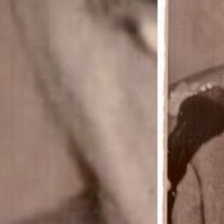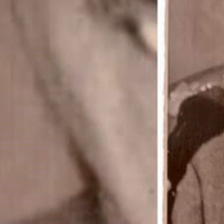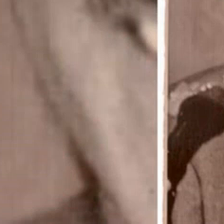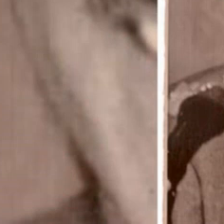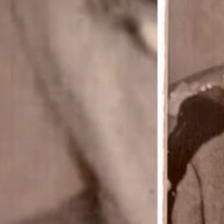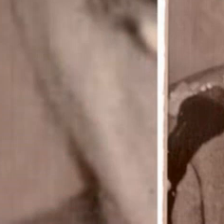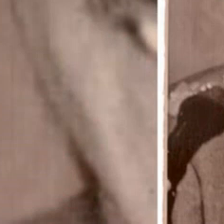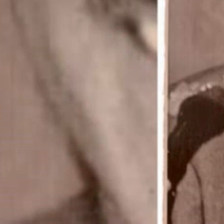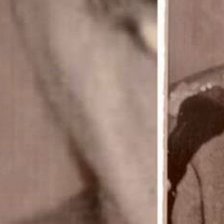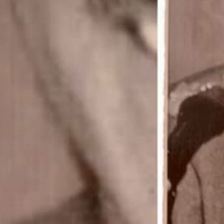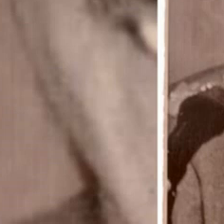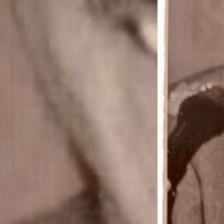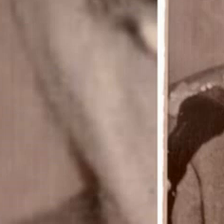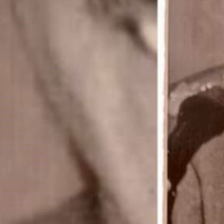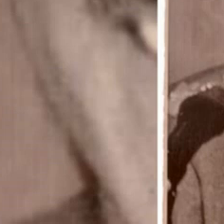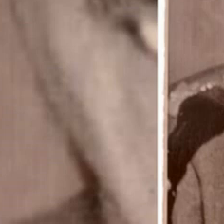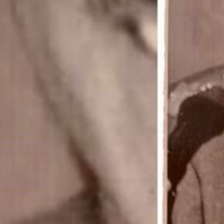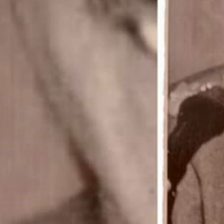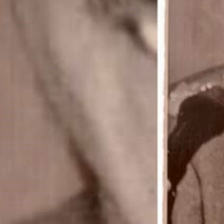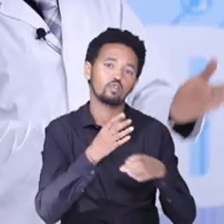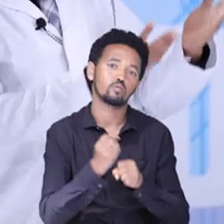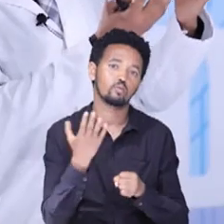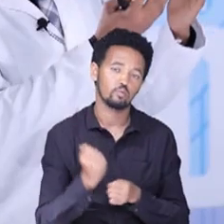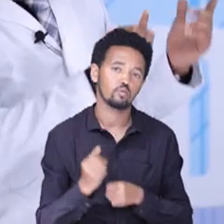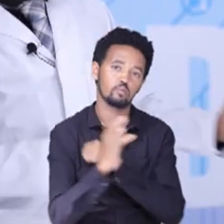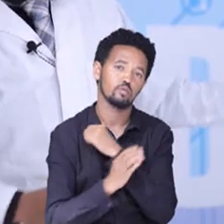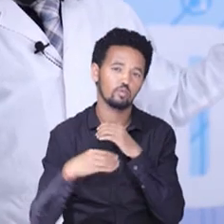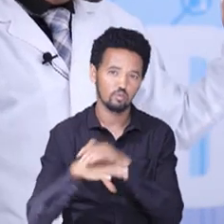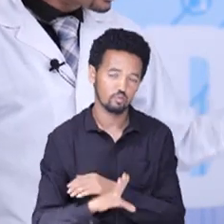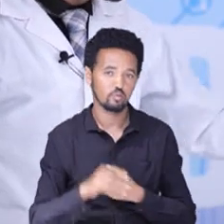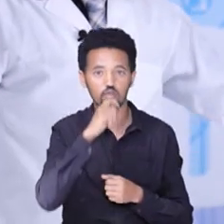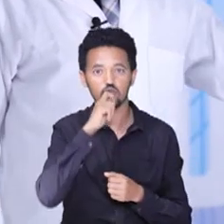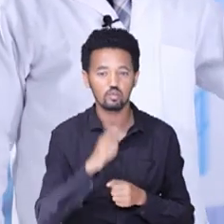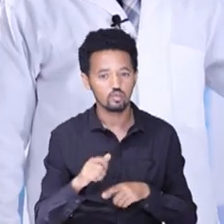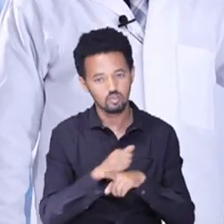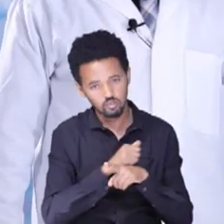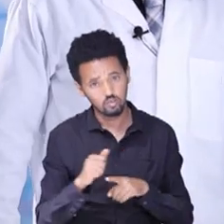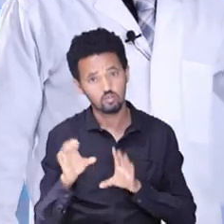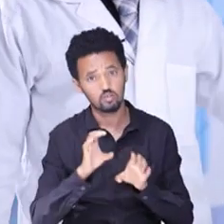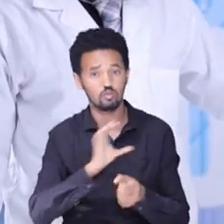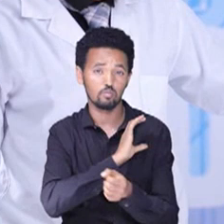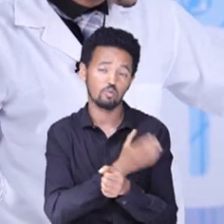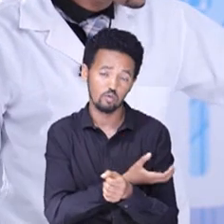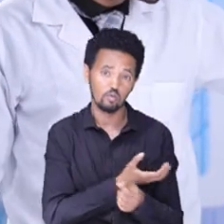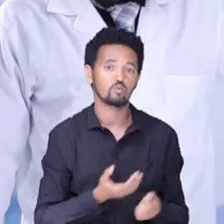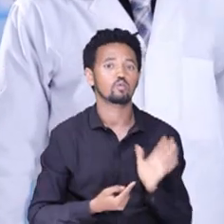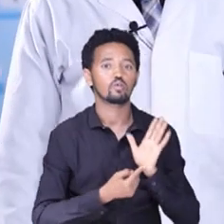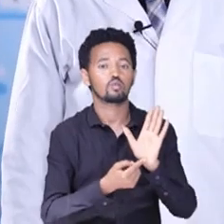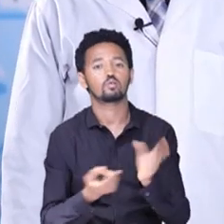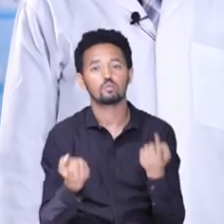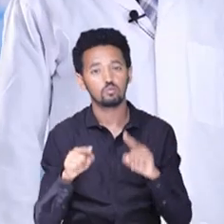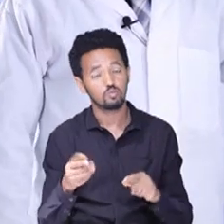beginning of dual power in the country. Then Dirk exercised its own power parallel to